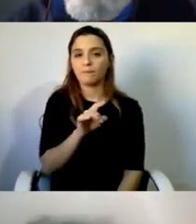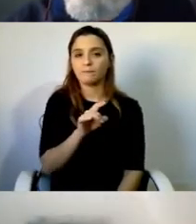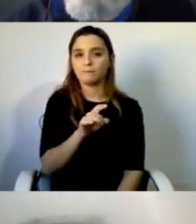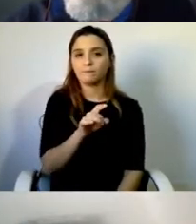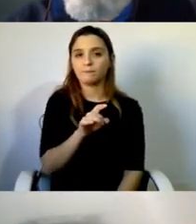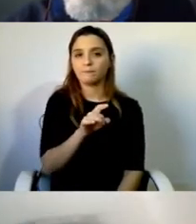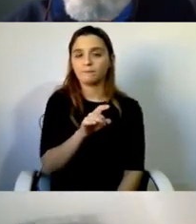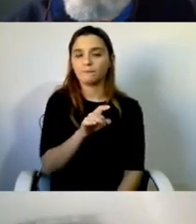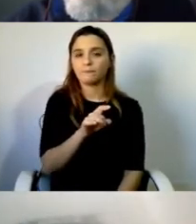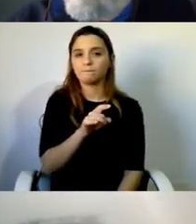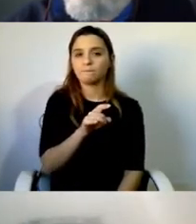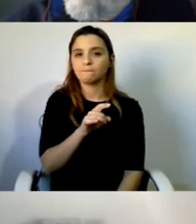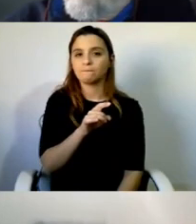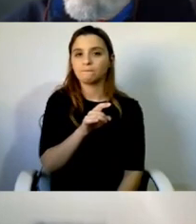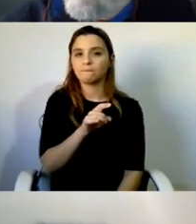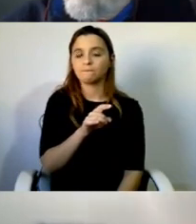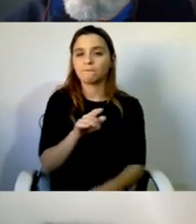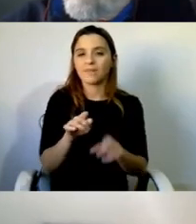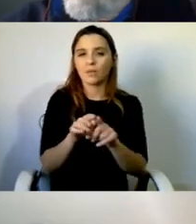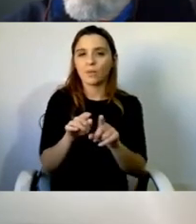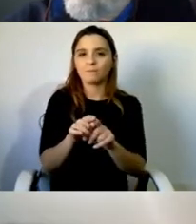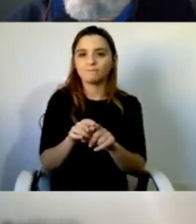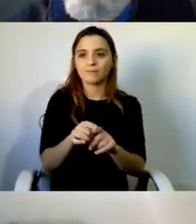discouraging for disabled people to give